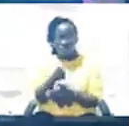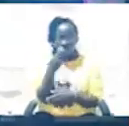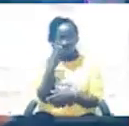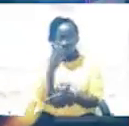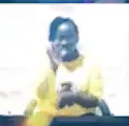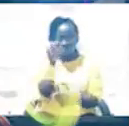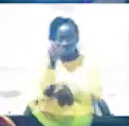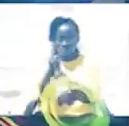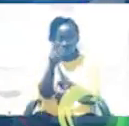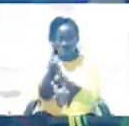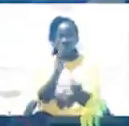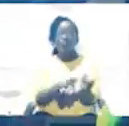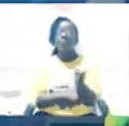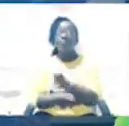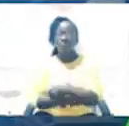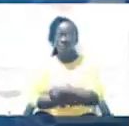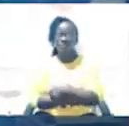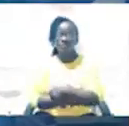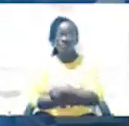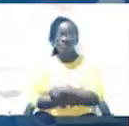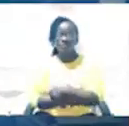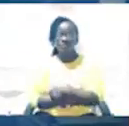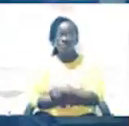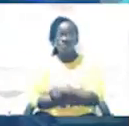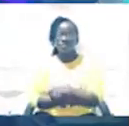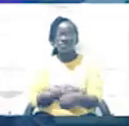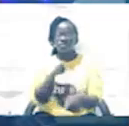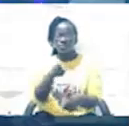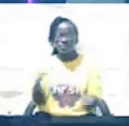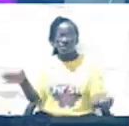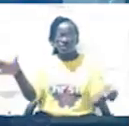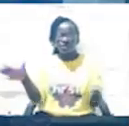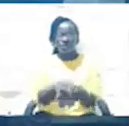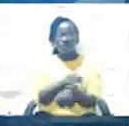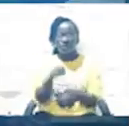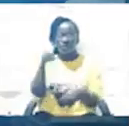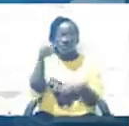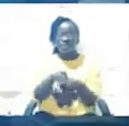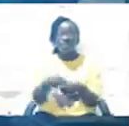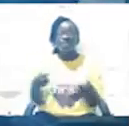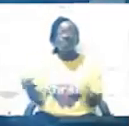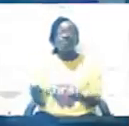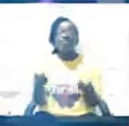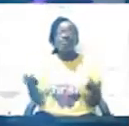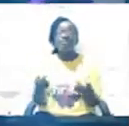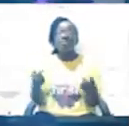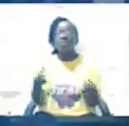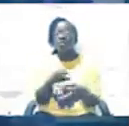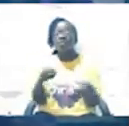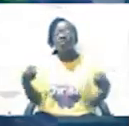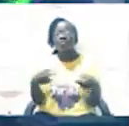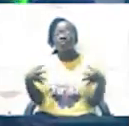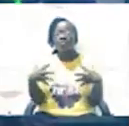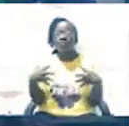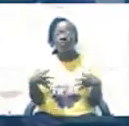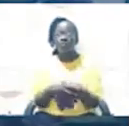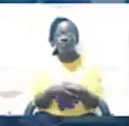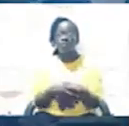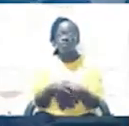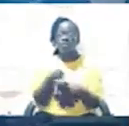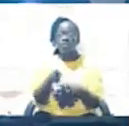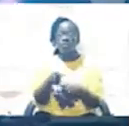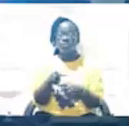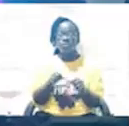ene. You are sick and in sin and in fear. Say wako ka pone any room. And you live in constant fear